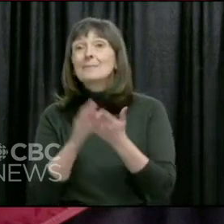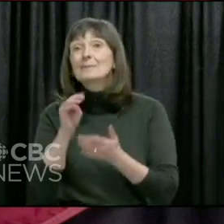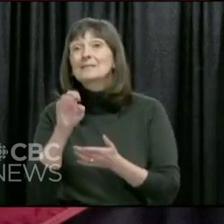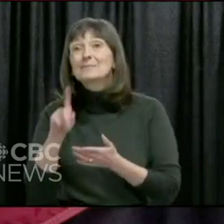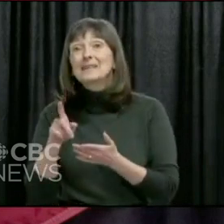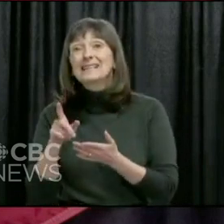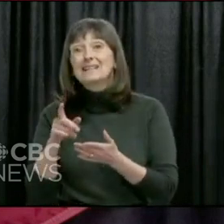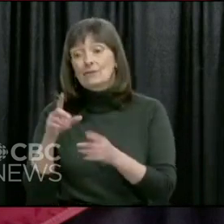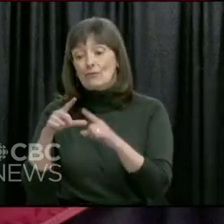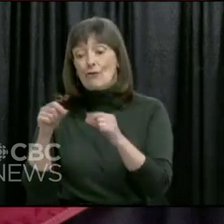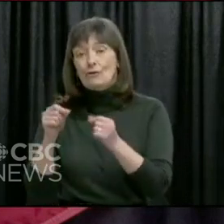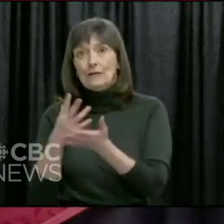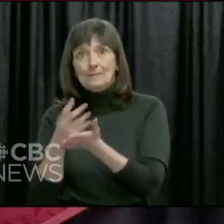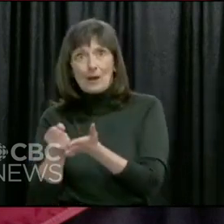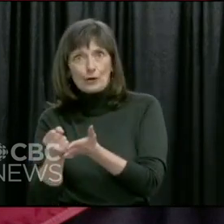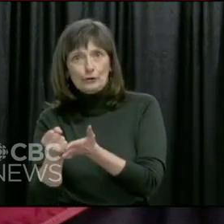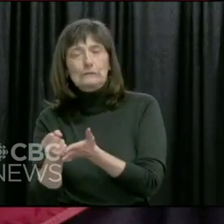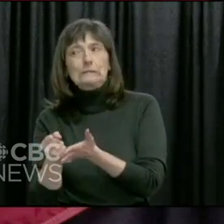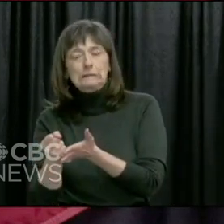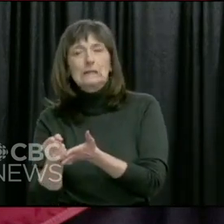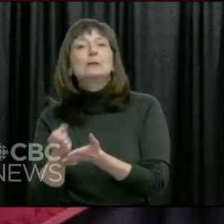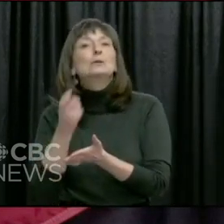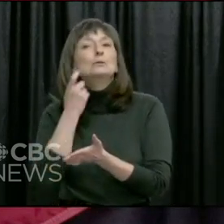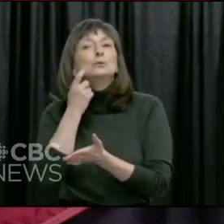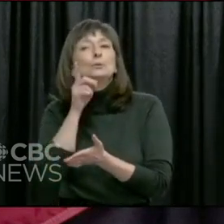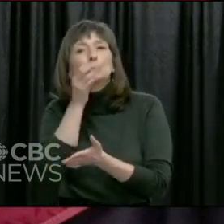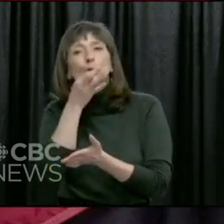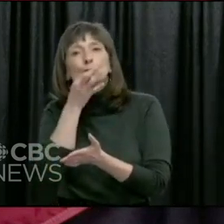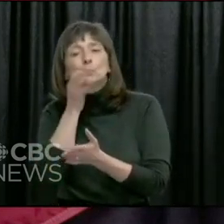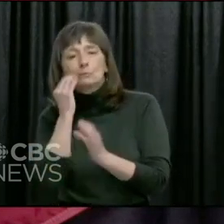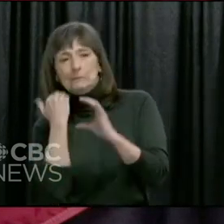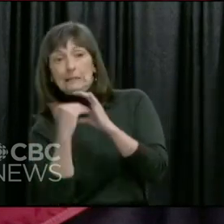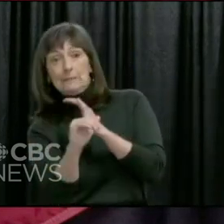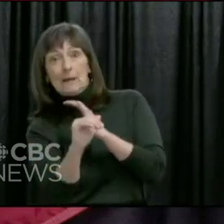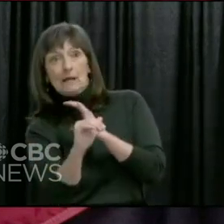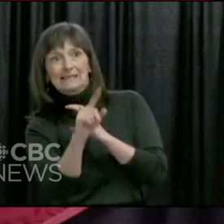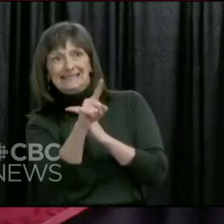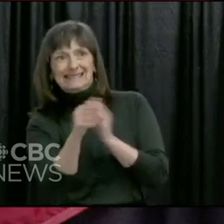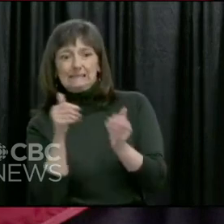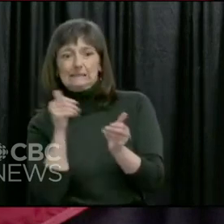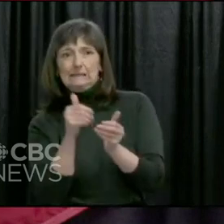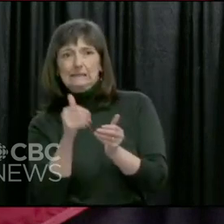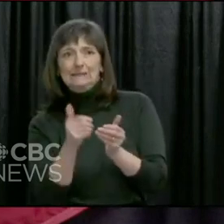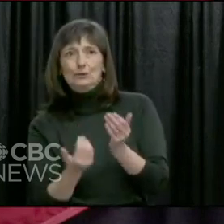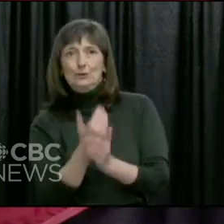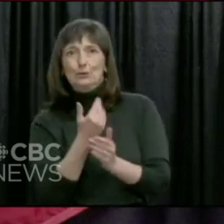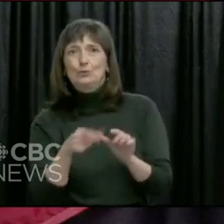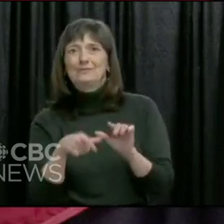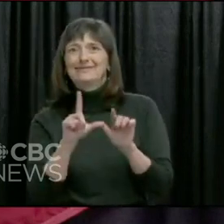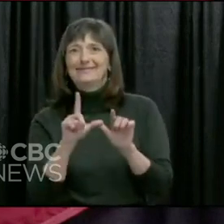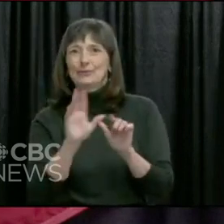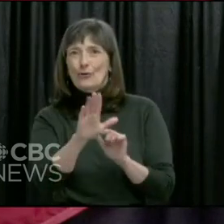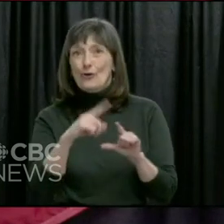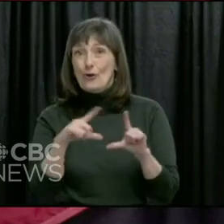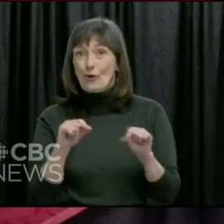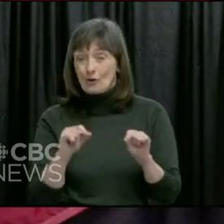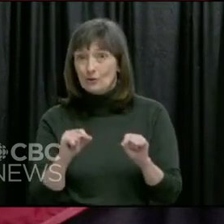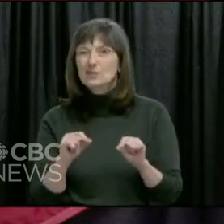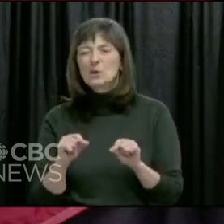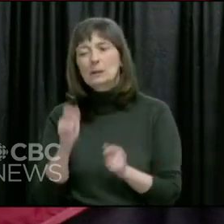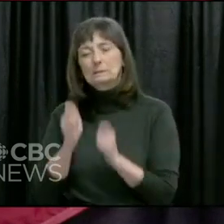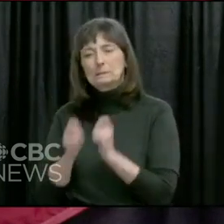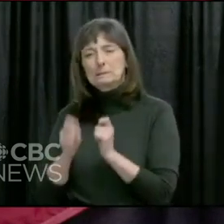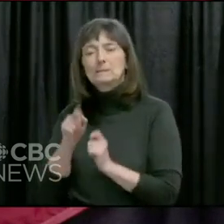receive an email reminding you of upcoming renewals. So these are just a few little changes that we're making if you want to renew your